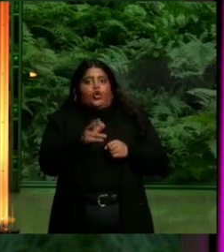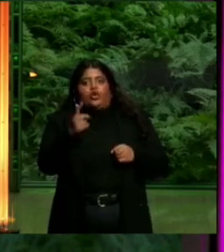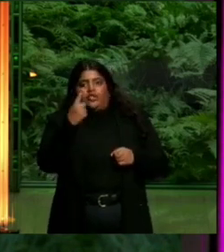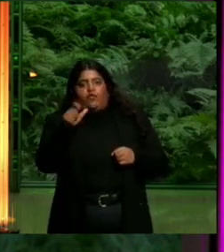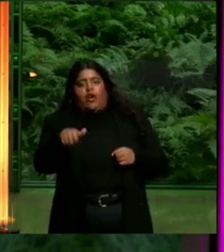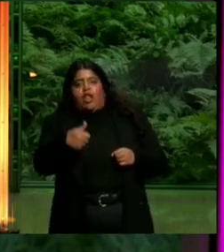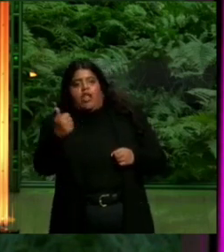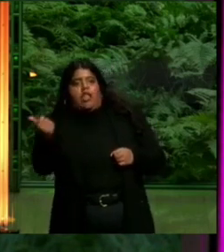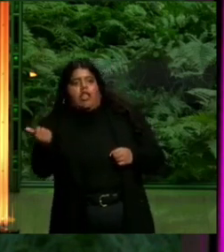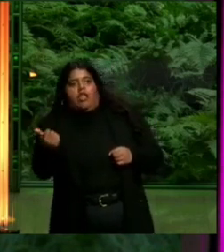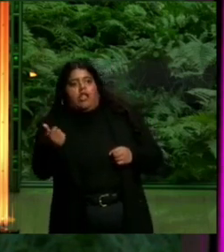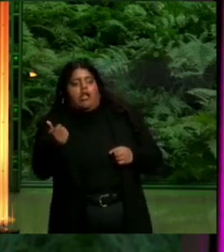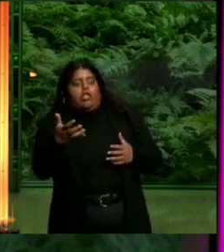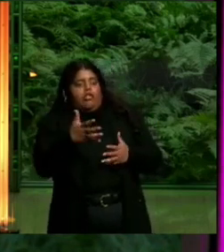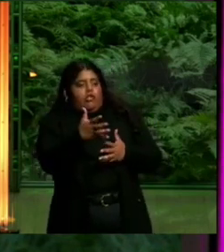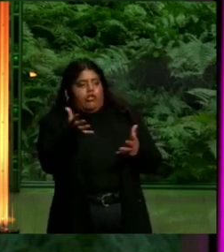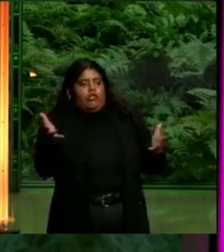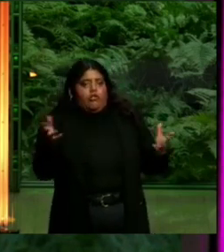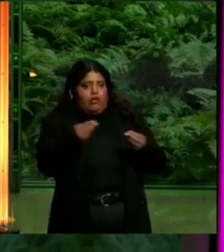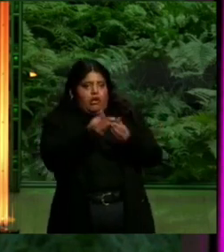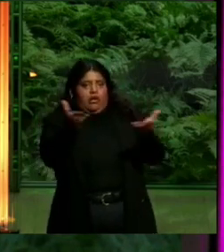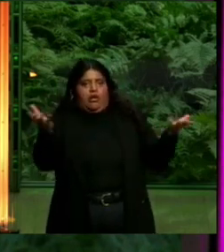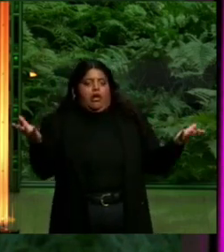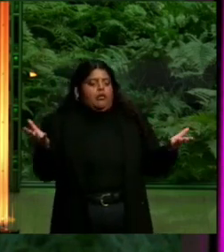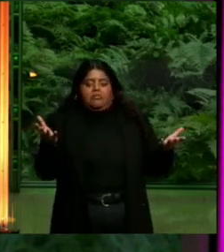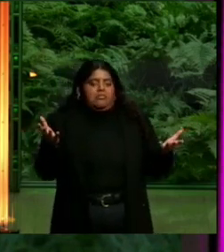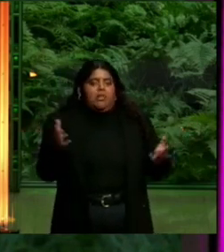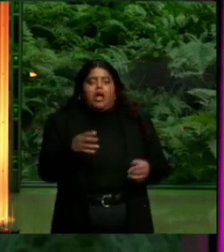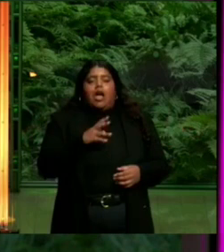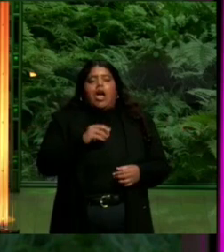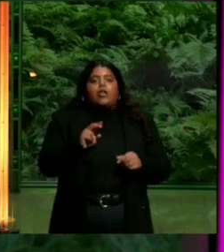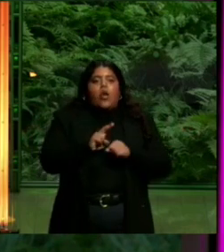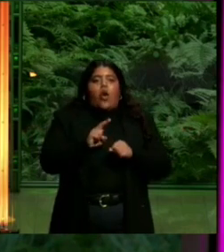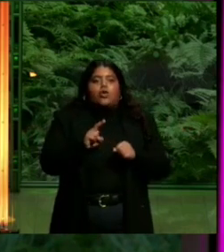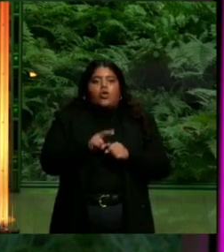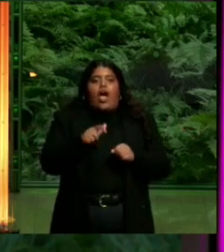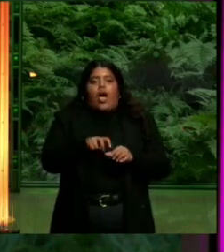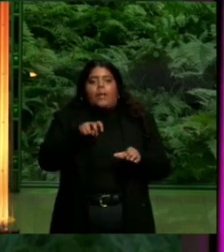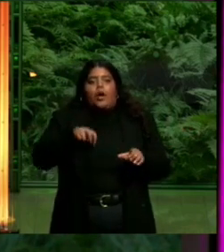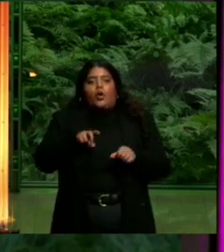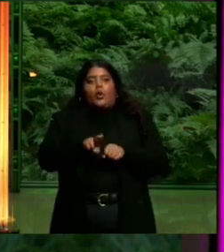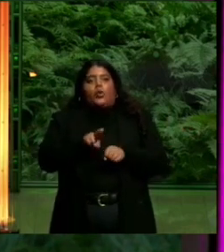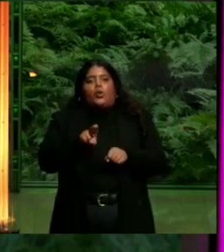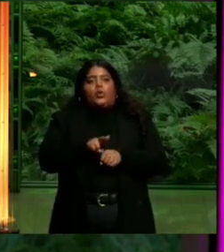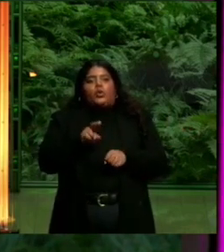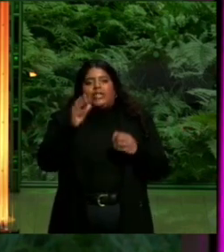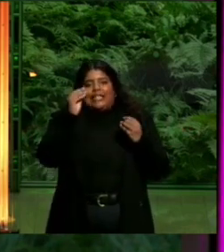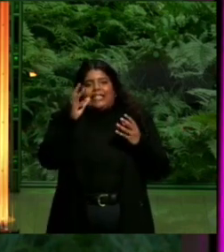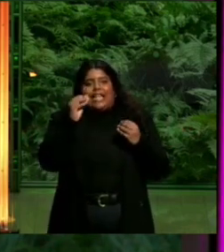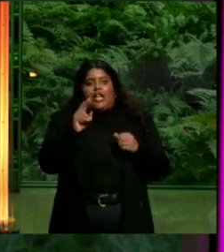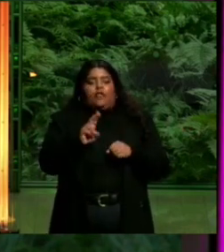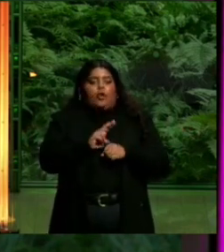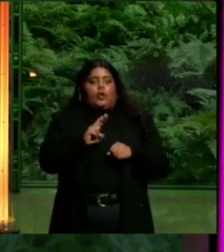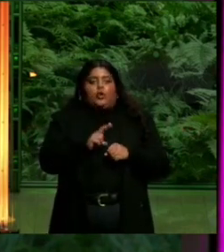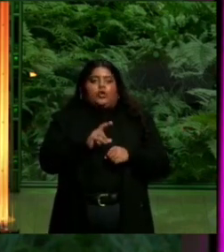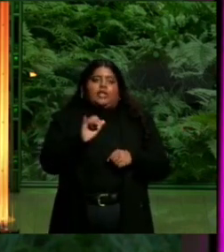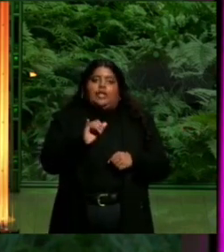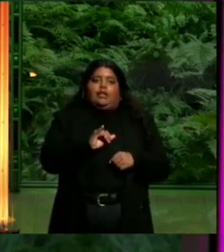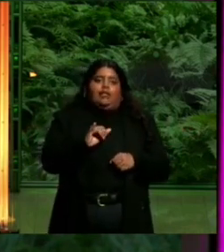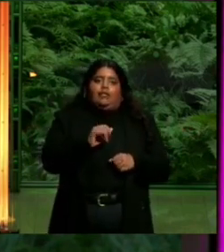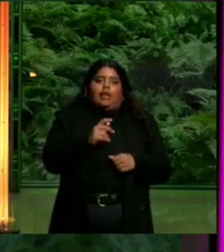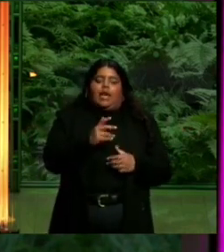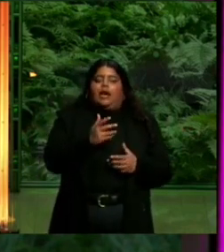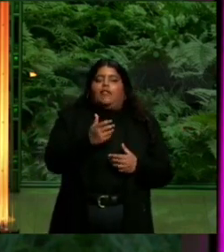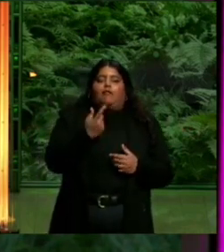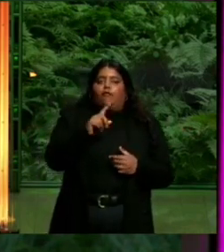And I also have to go and opt out of like them using that data for any kind of model building. Now, even then, like having said all of